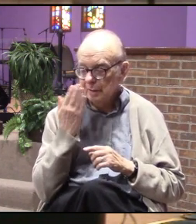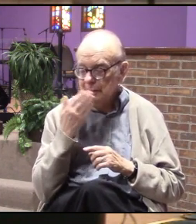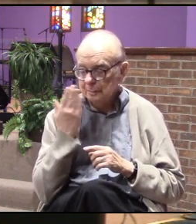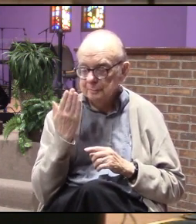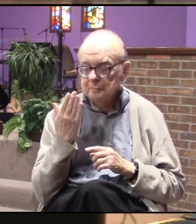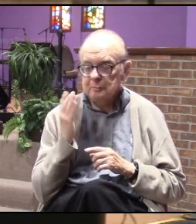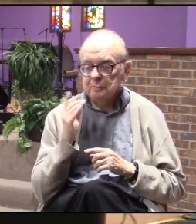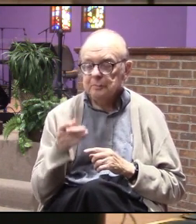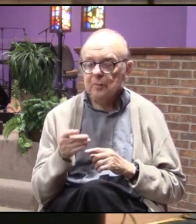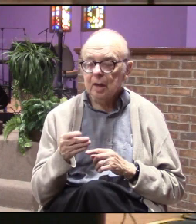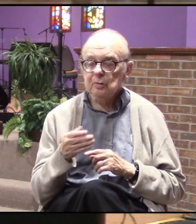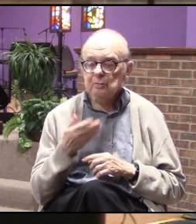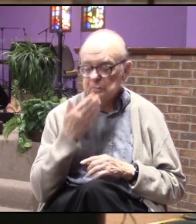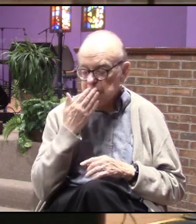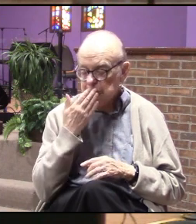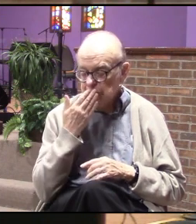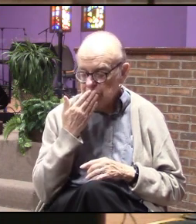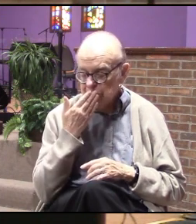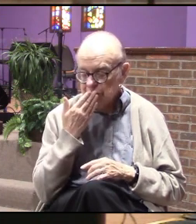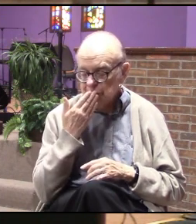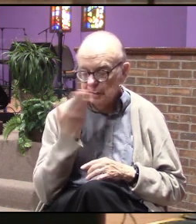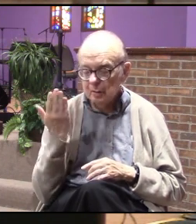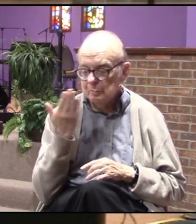Because it's going to stink.